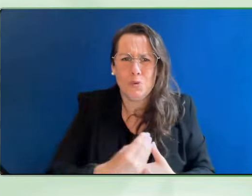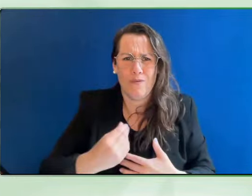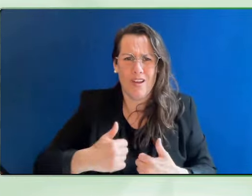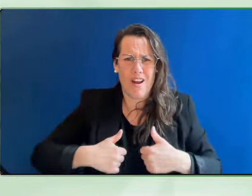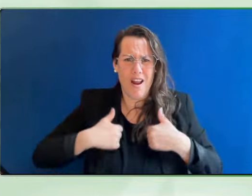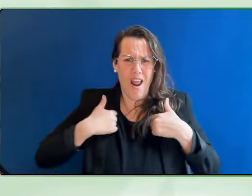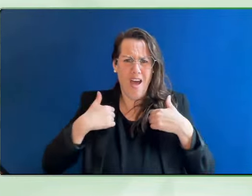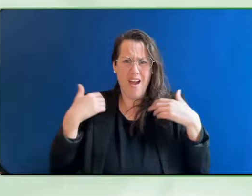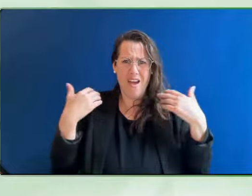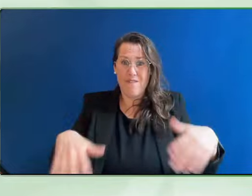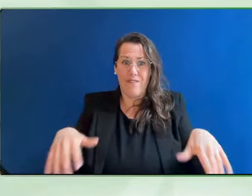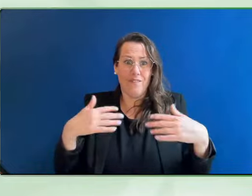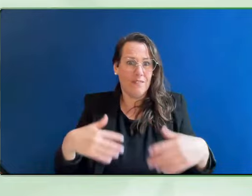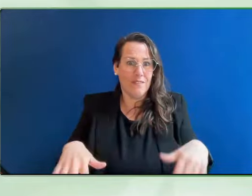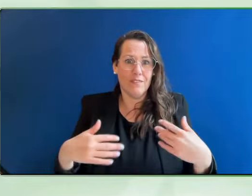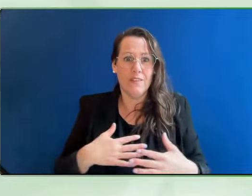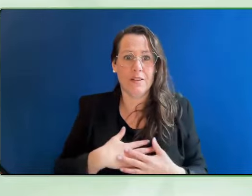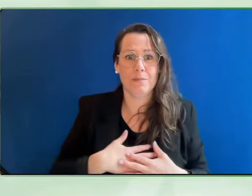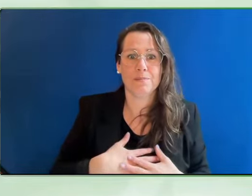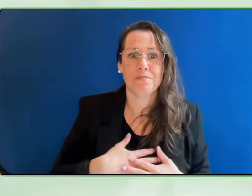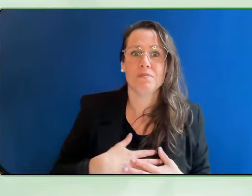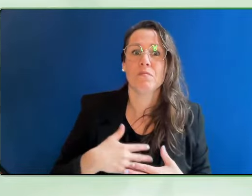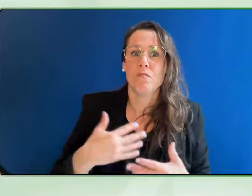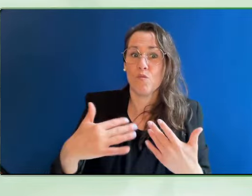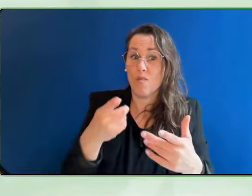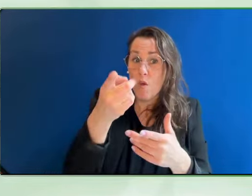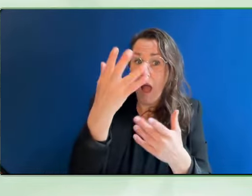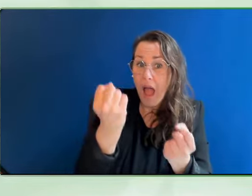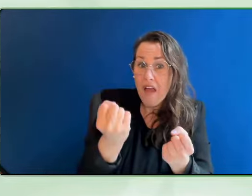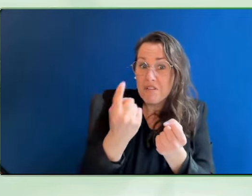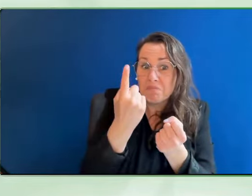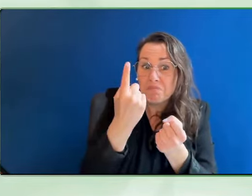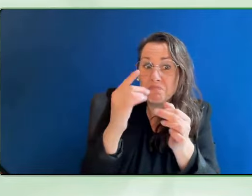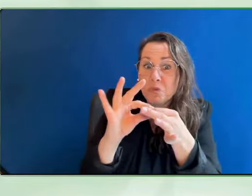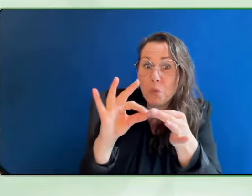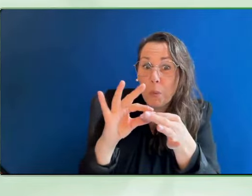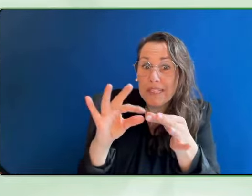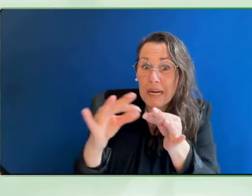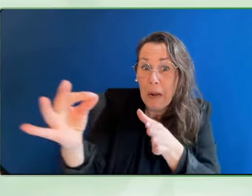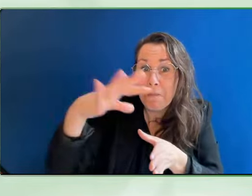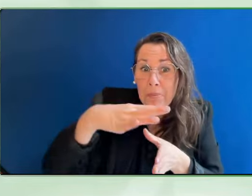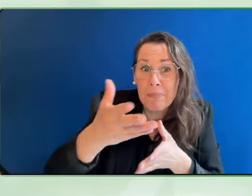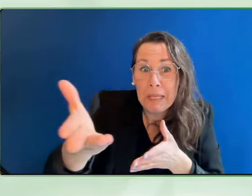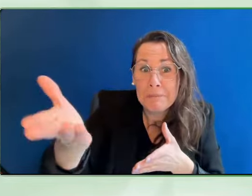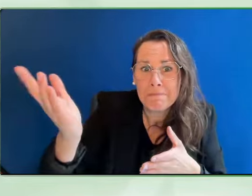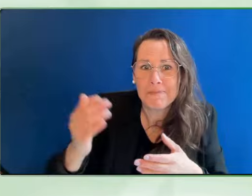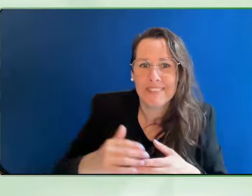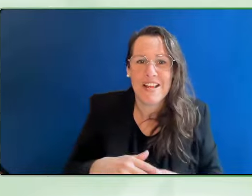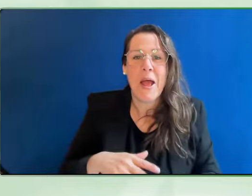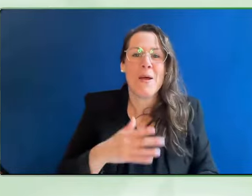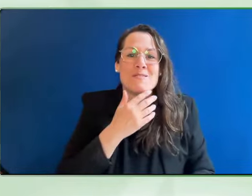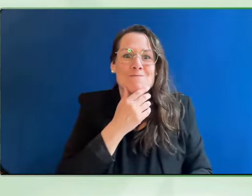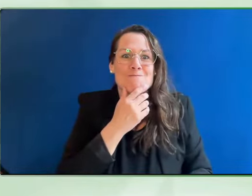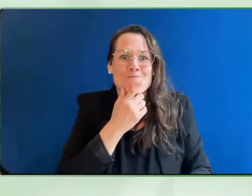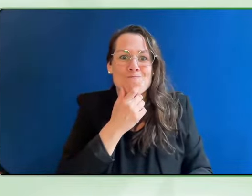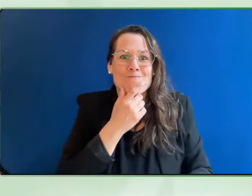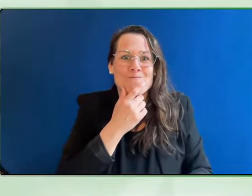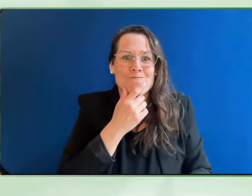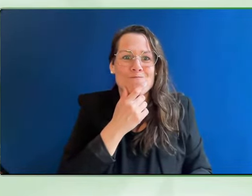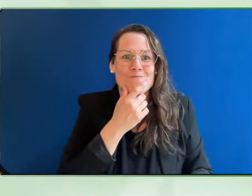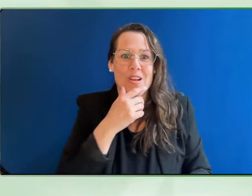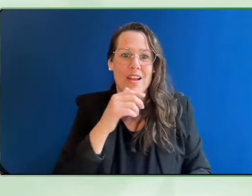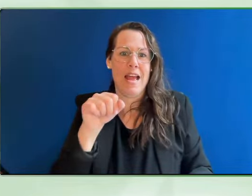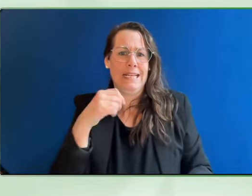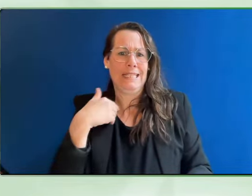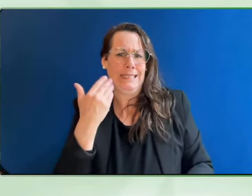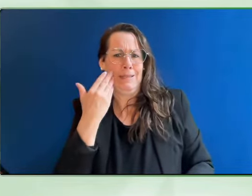I don't know if that's a kind of a positive or negative. I didn't really think about an anecdote, but I